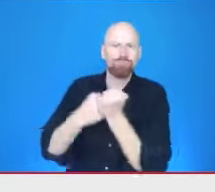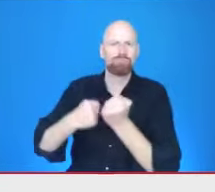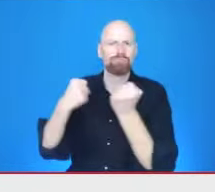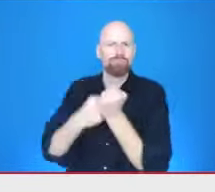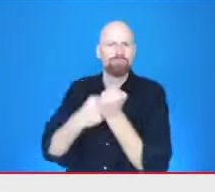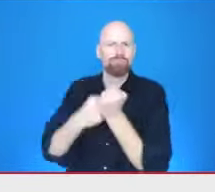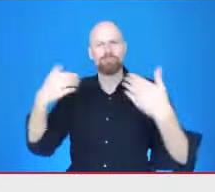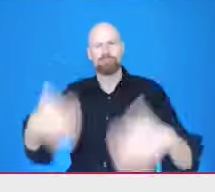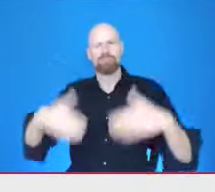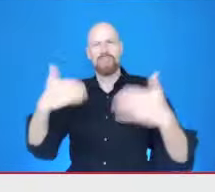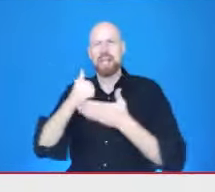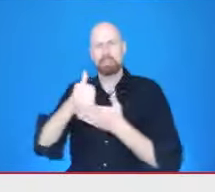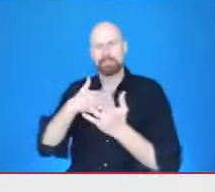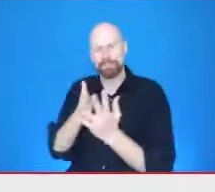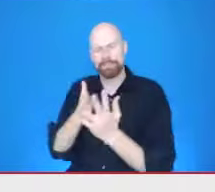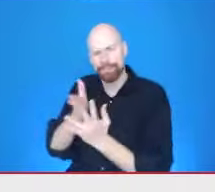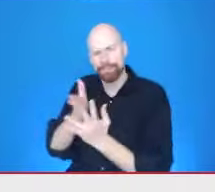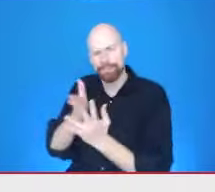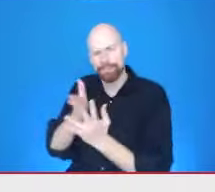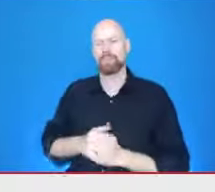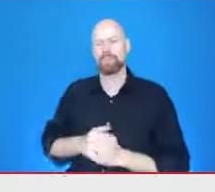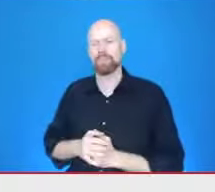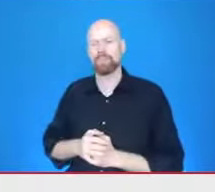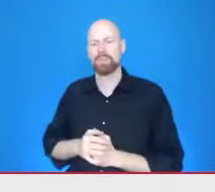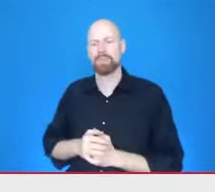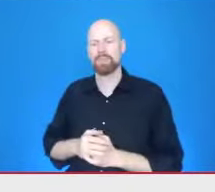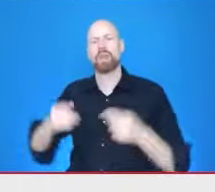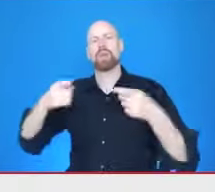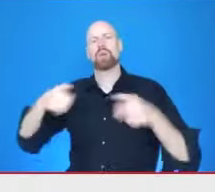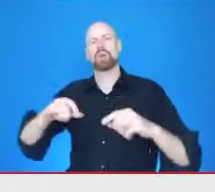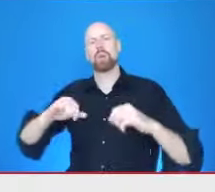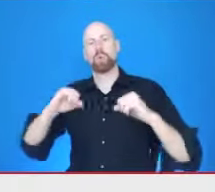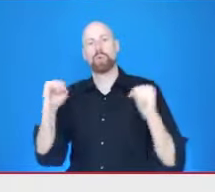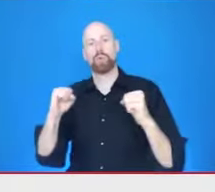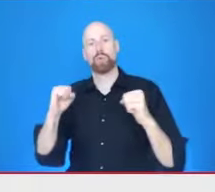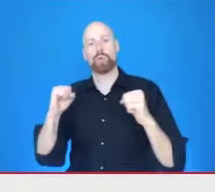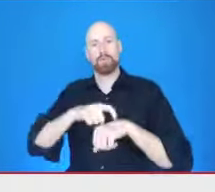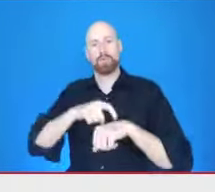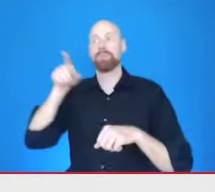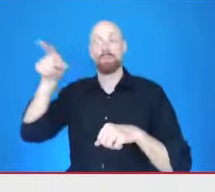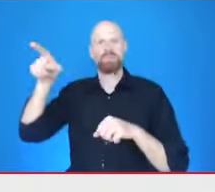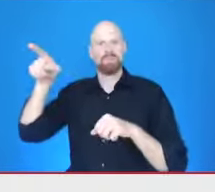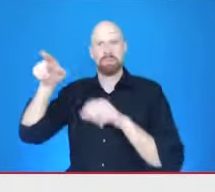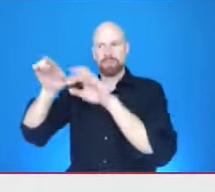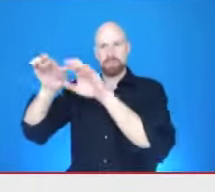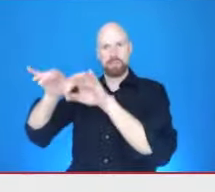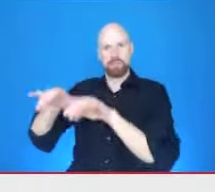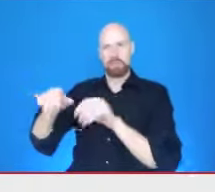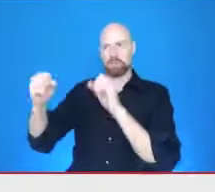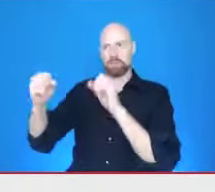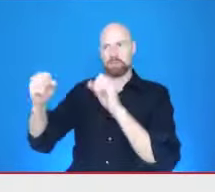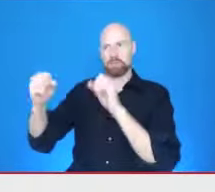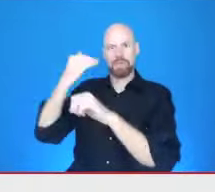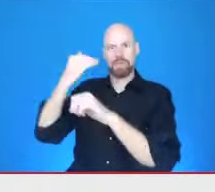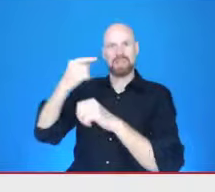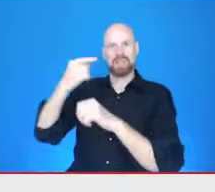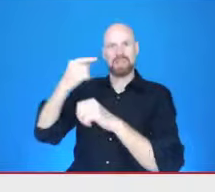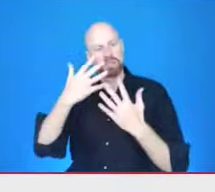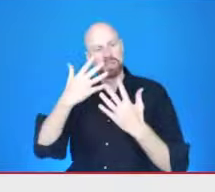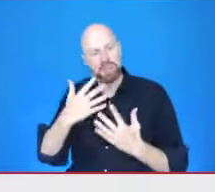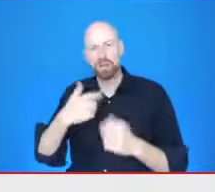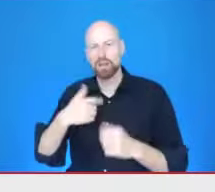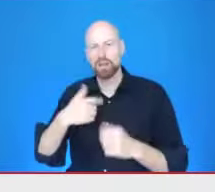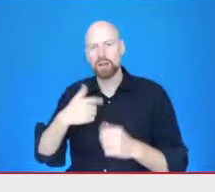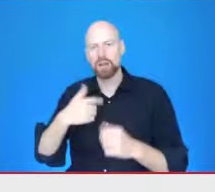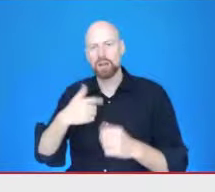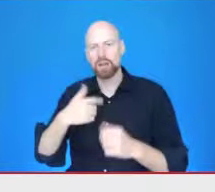There are moments you never forget, ones that coil themselves around your DNA. I'd been in